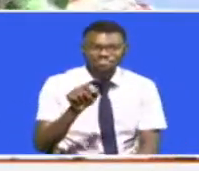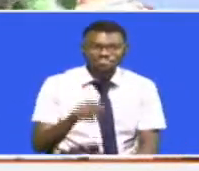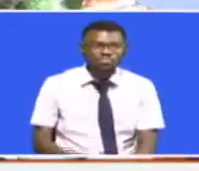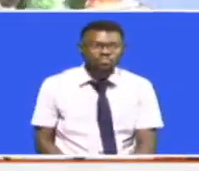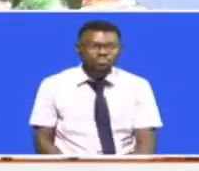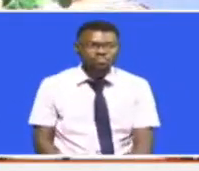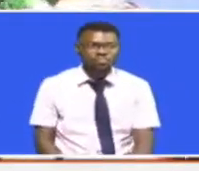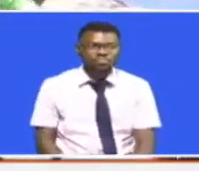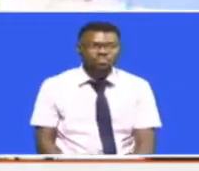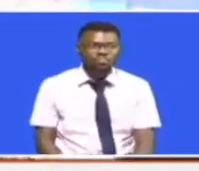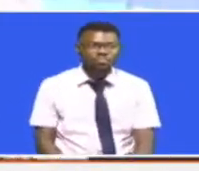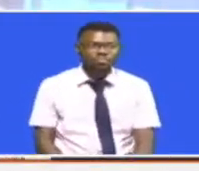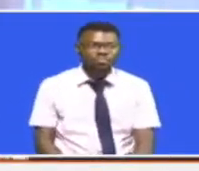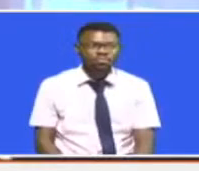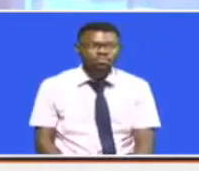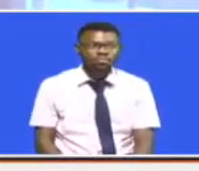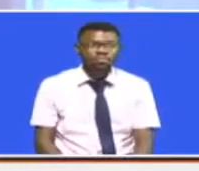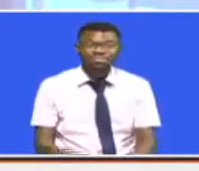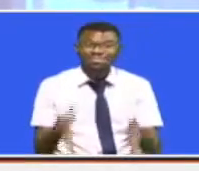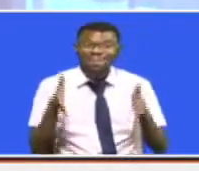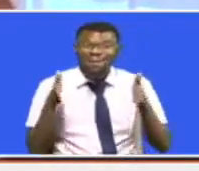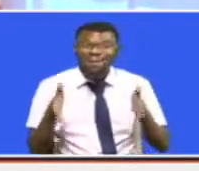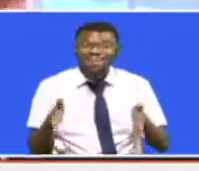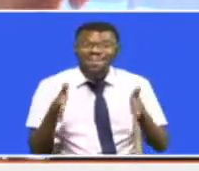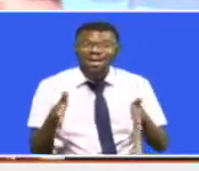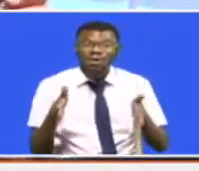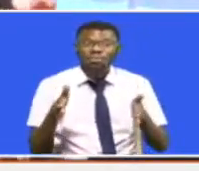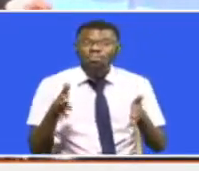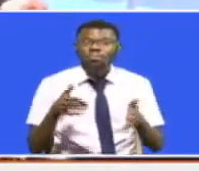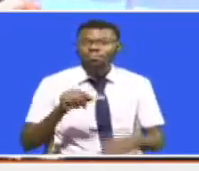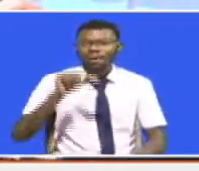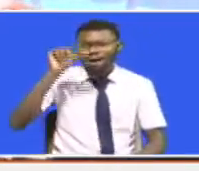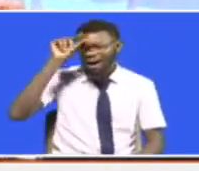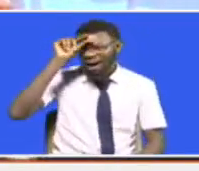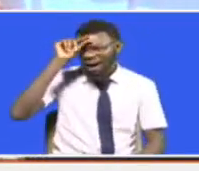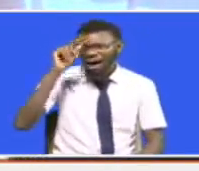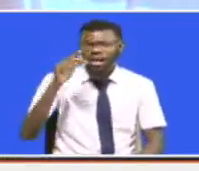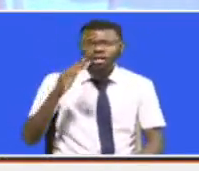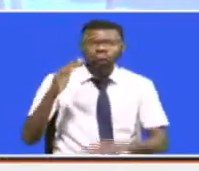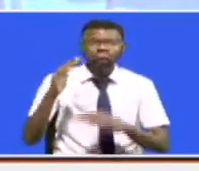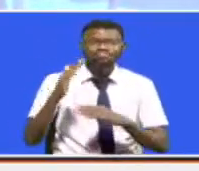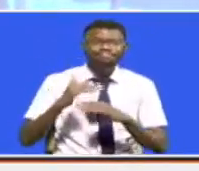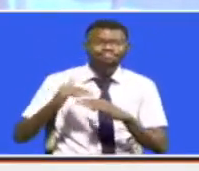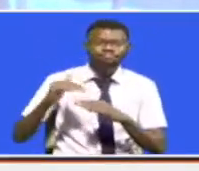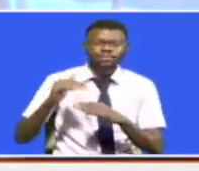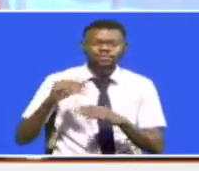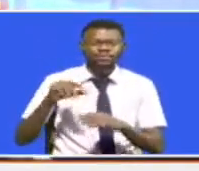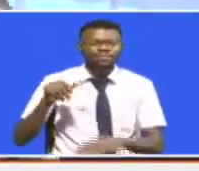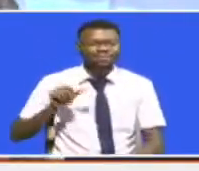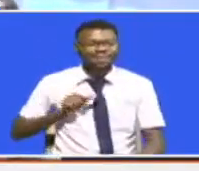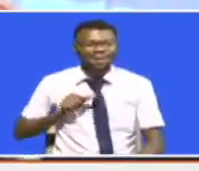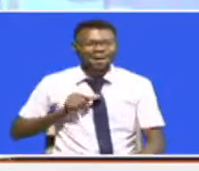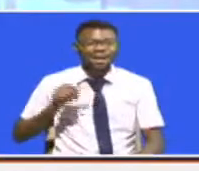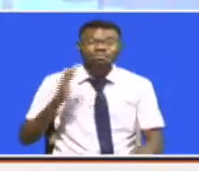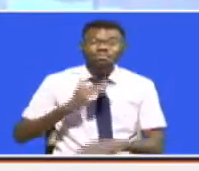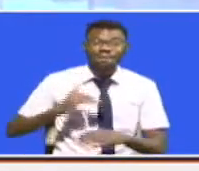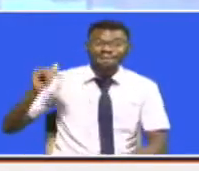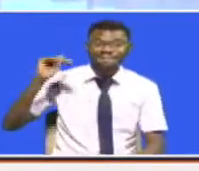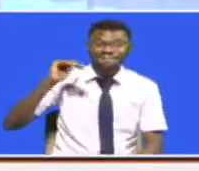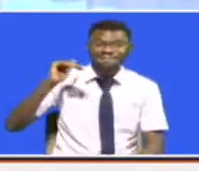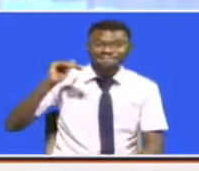Today, the girl child has even overtaken the boy child. I mean, nataka kuomba viongozi